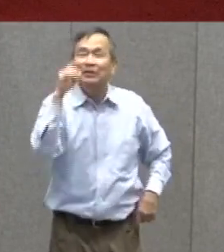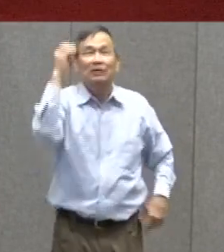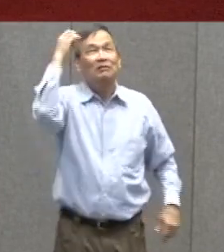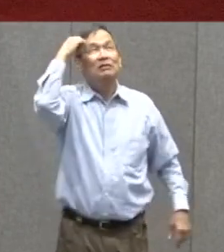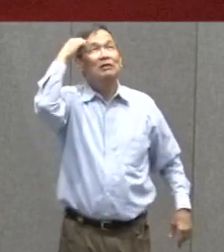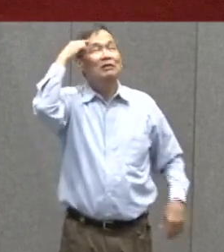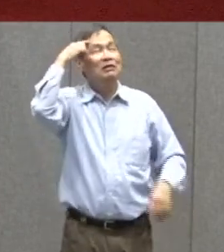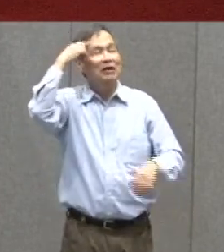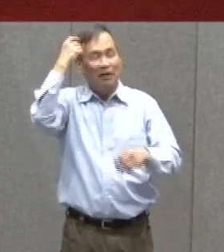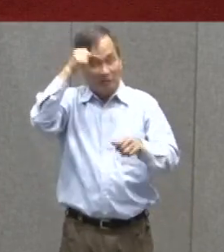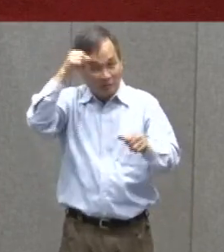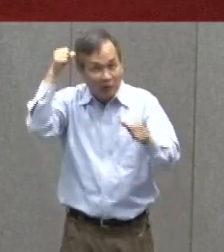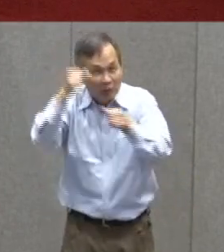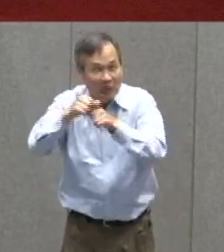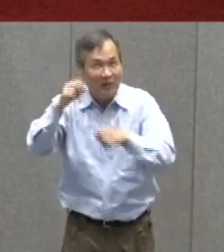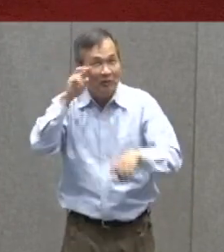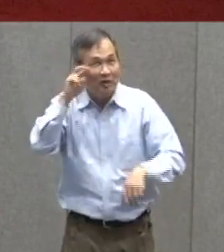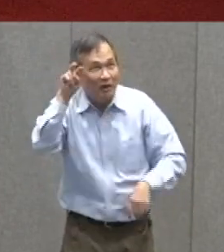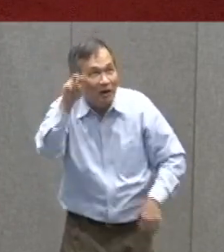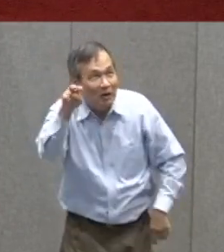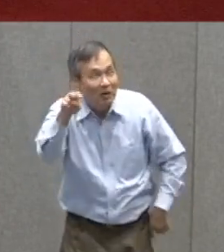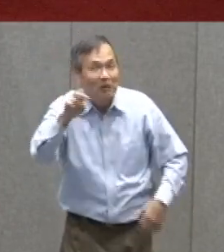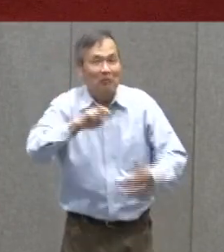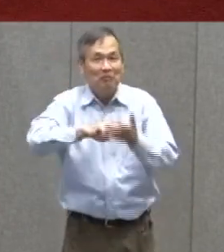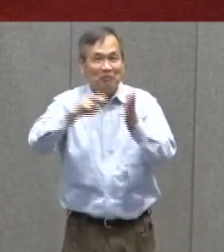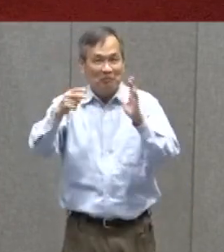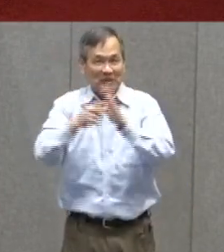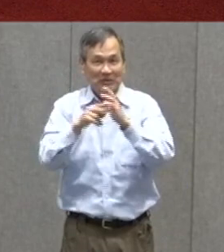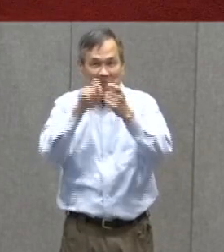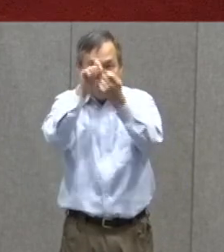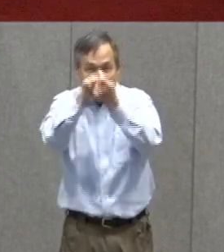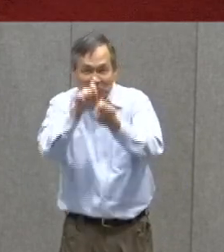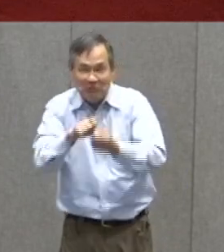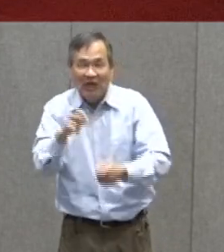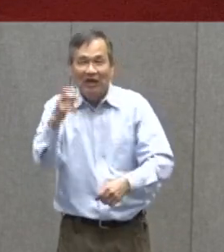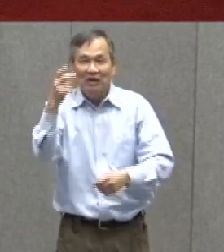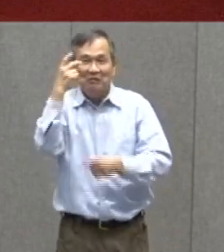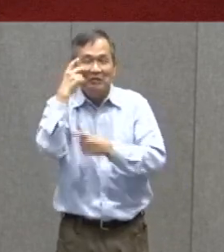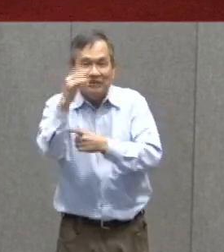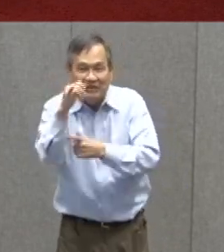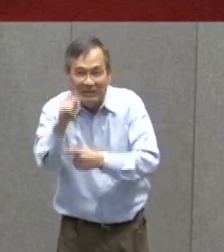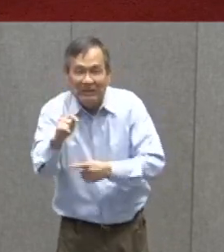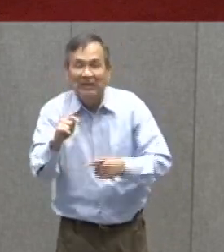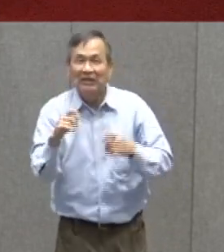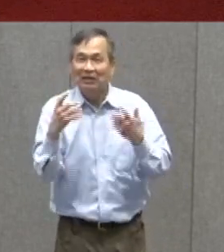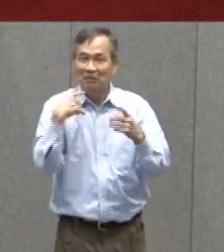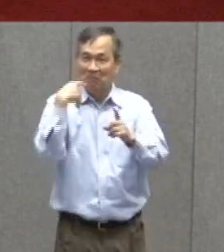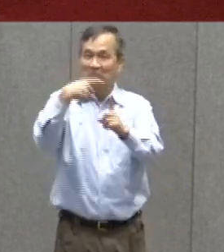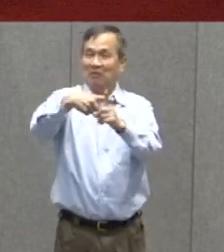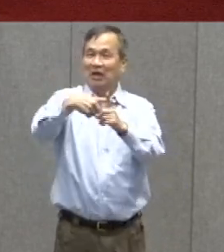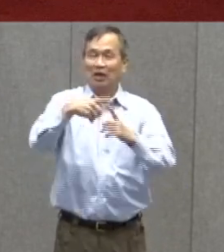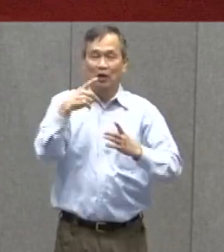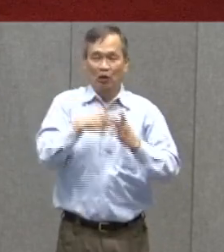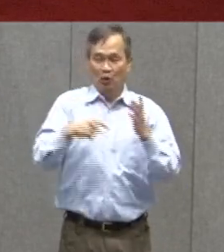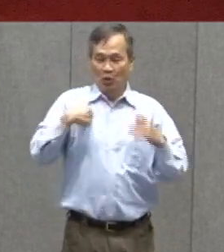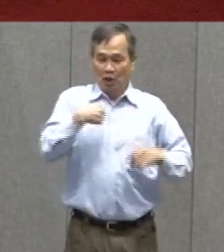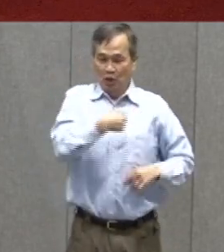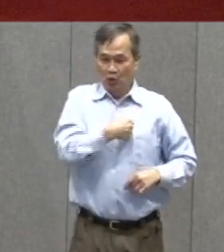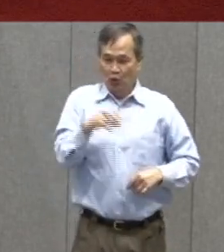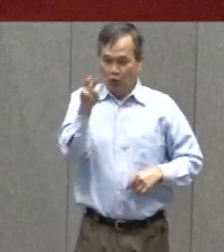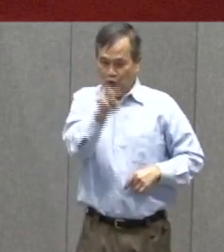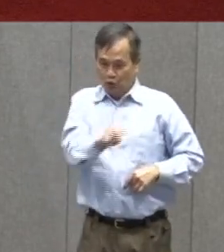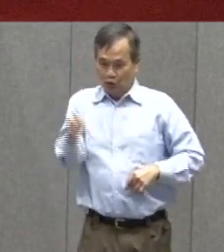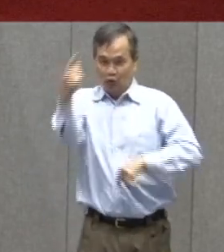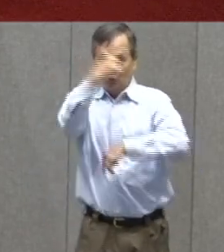I know how to do an observation because it has to be you have to be able to see it, right? In regards to what we're looking at